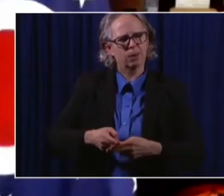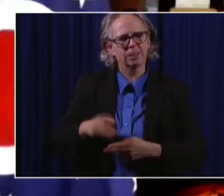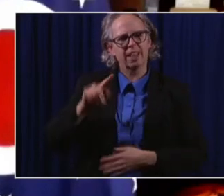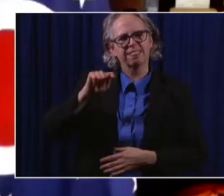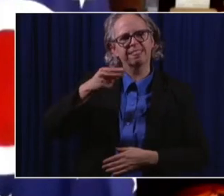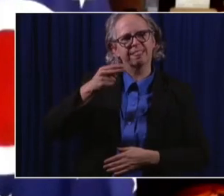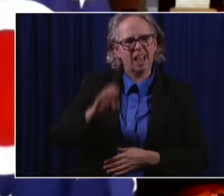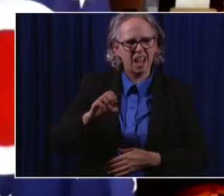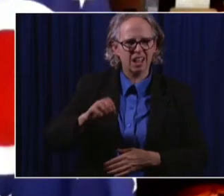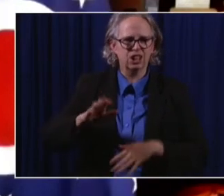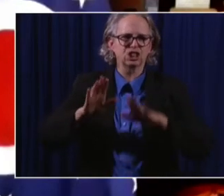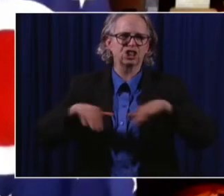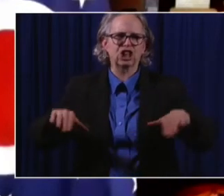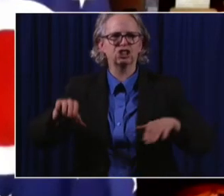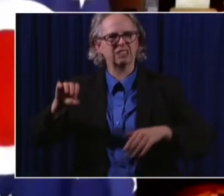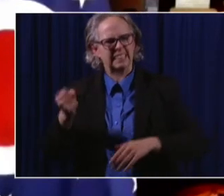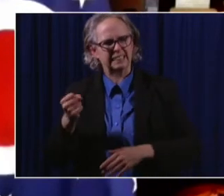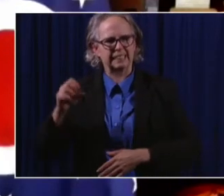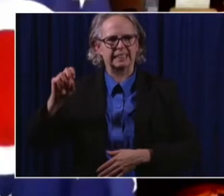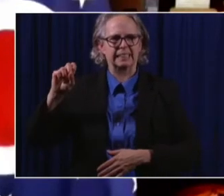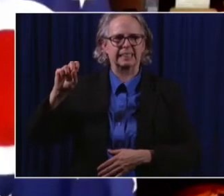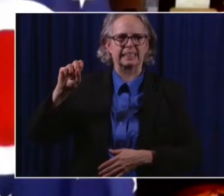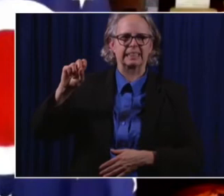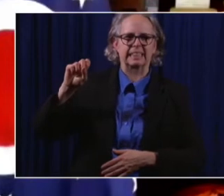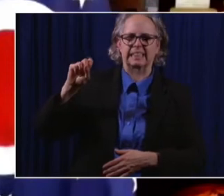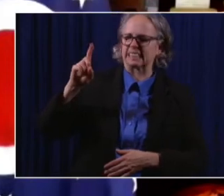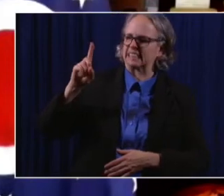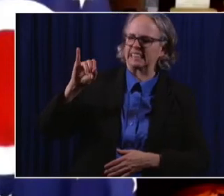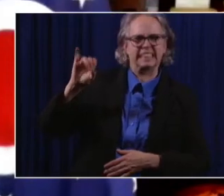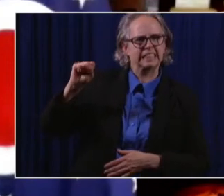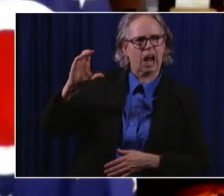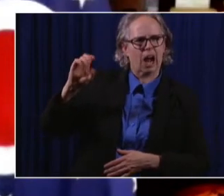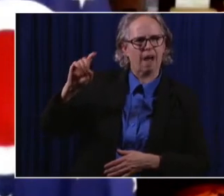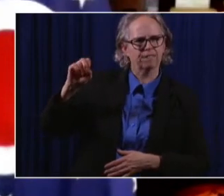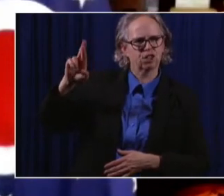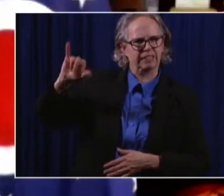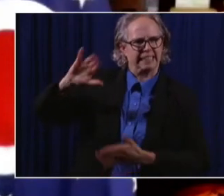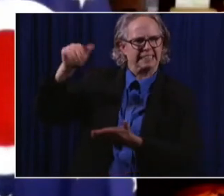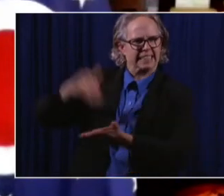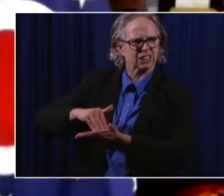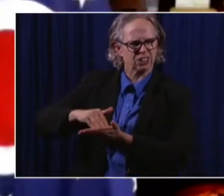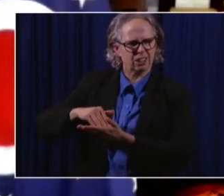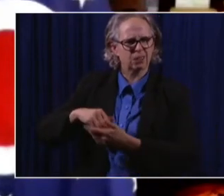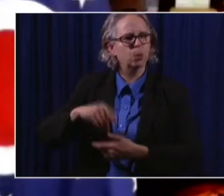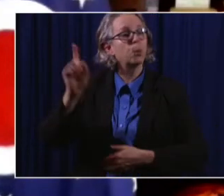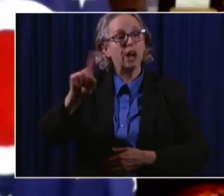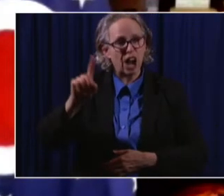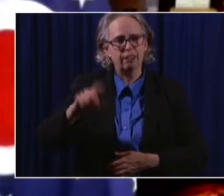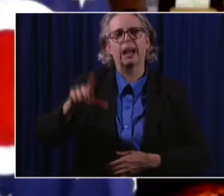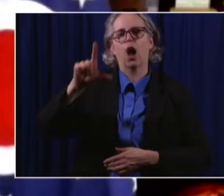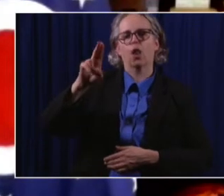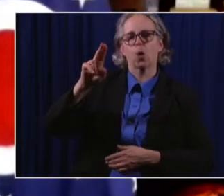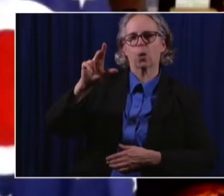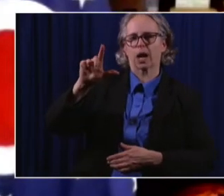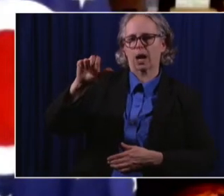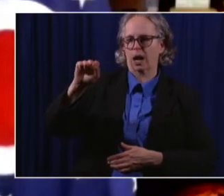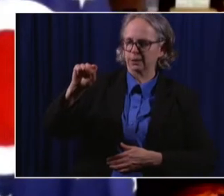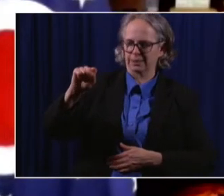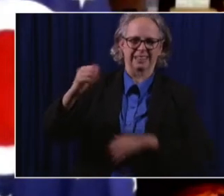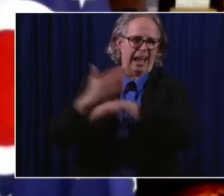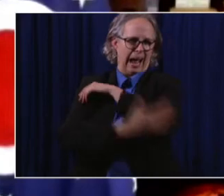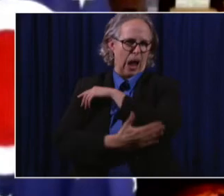Lucas County, who really stepped up during this time frame to keep their class sizes low